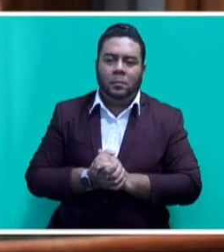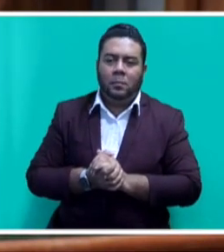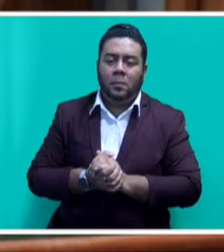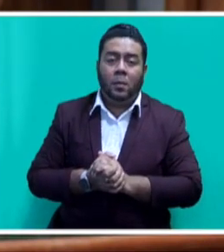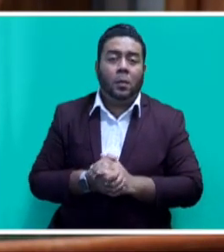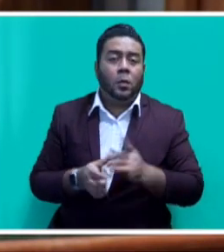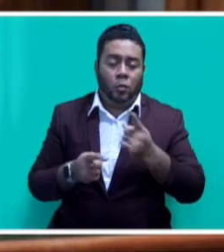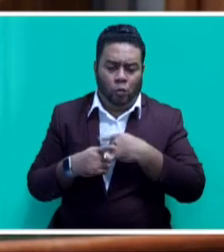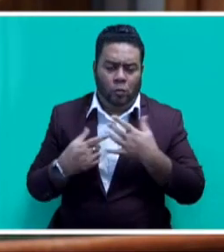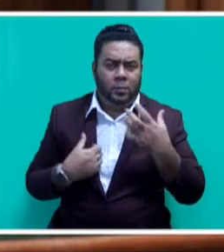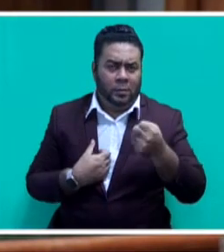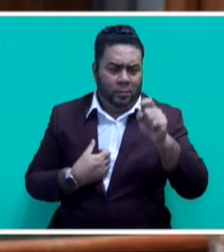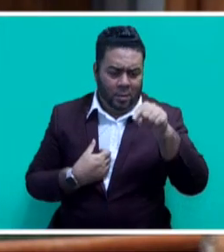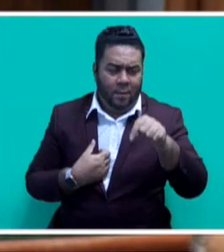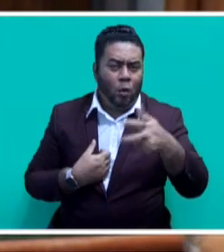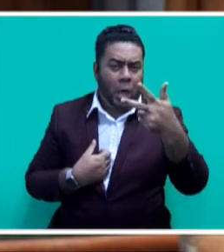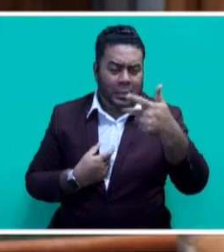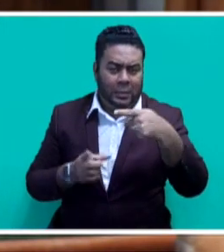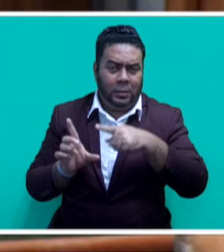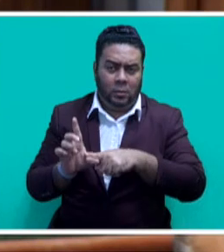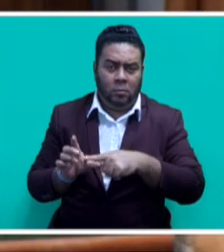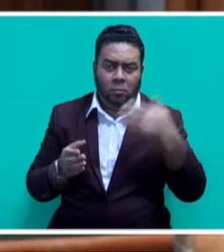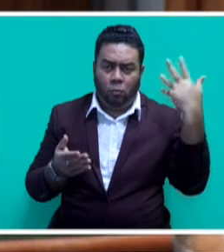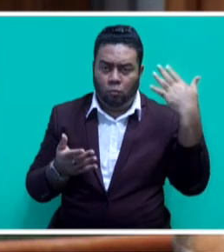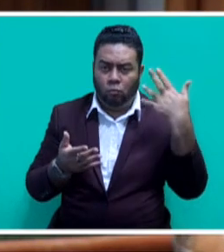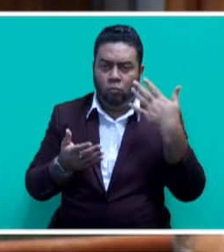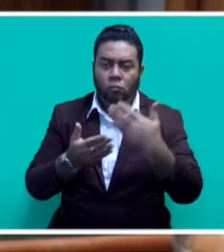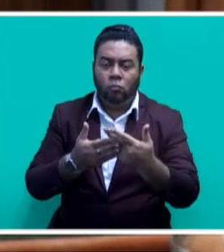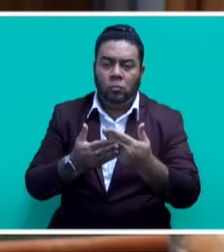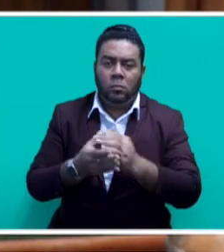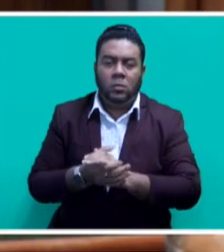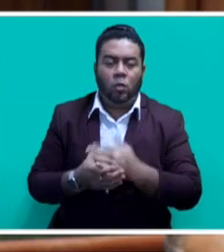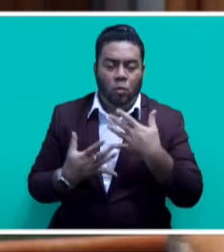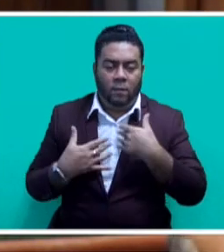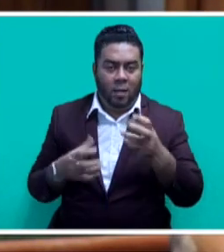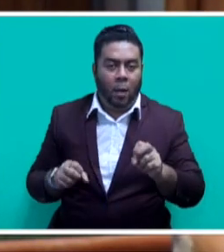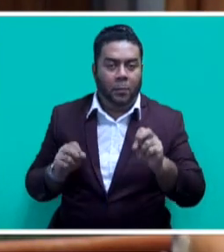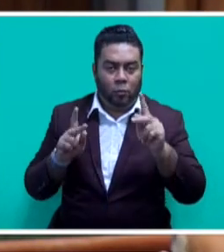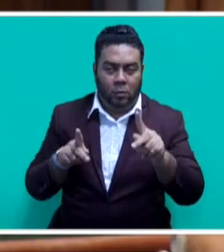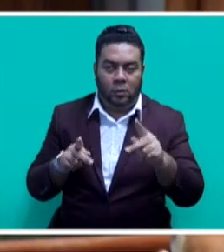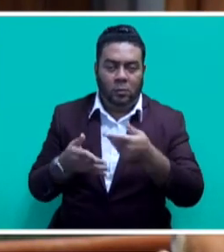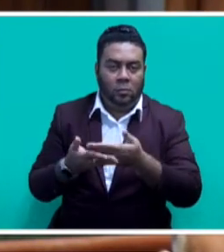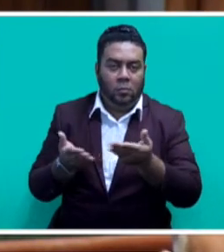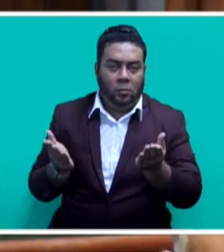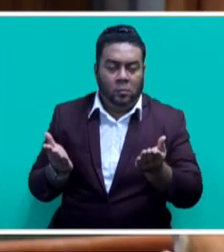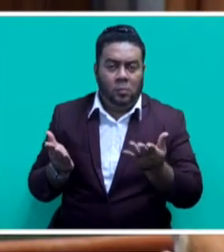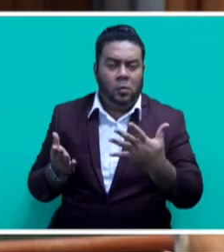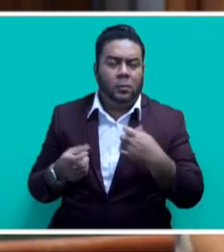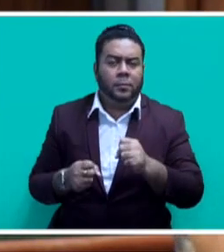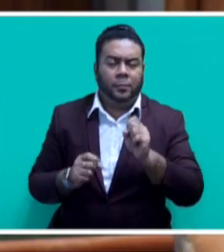You have been there for 8 years. You have had your chance to come up with